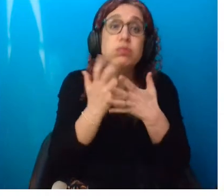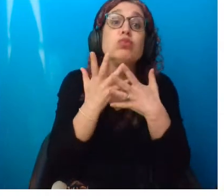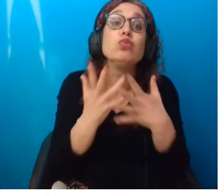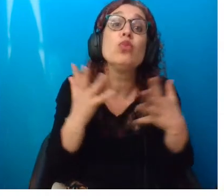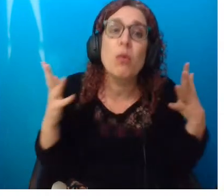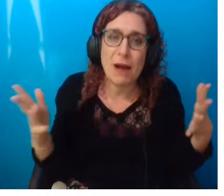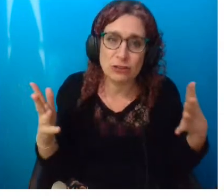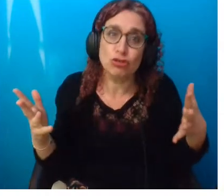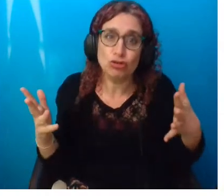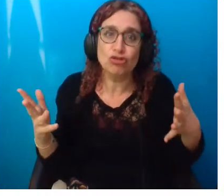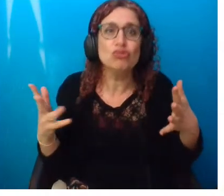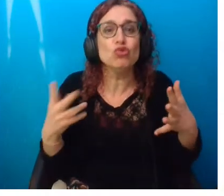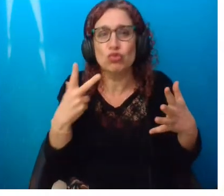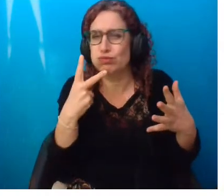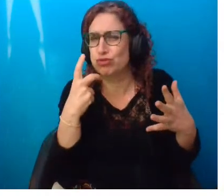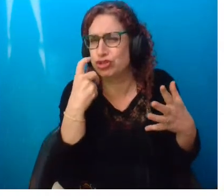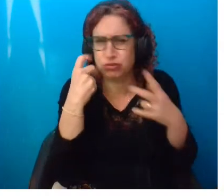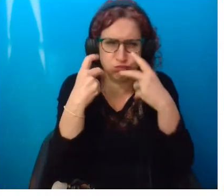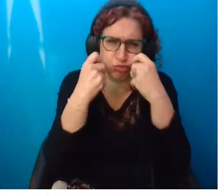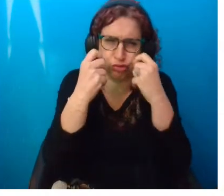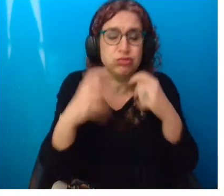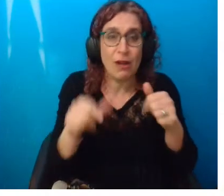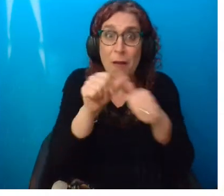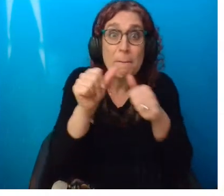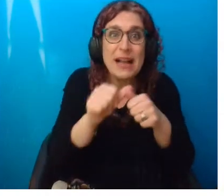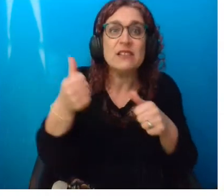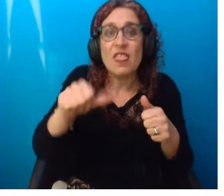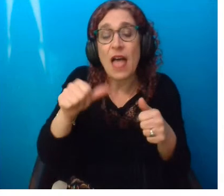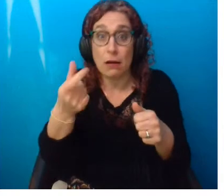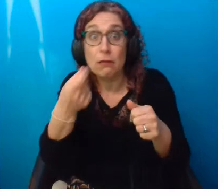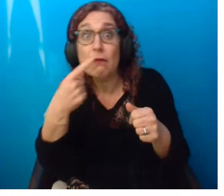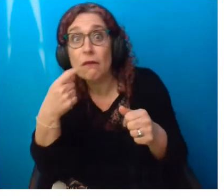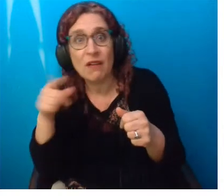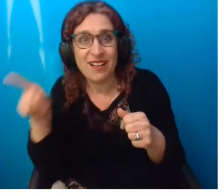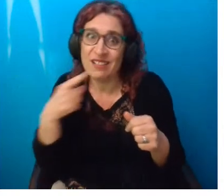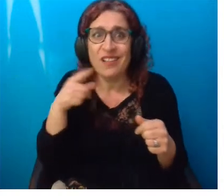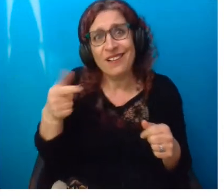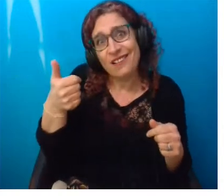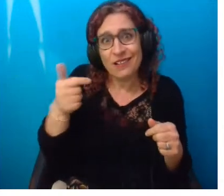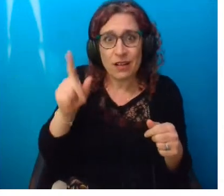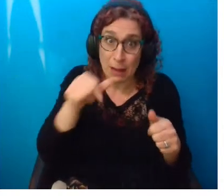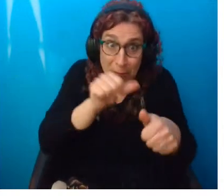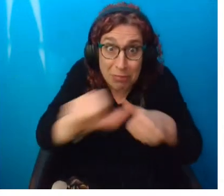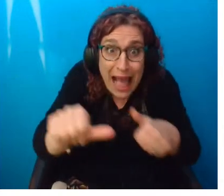than the medical therapy that we're going to talk about next.